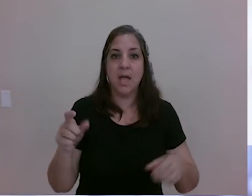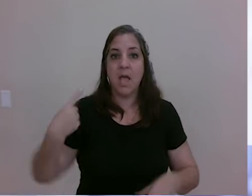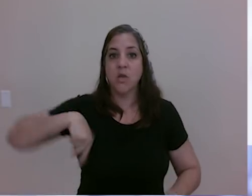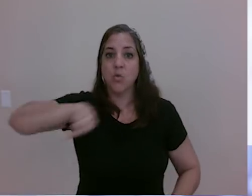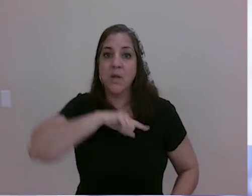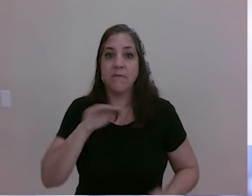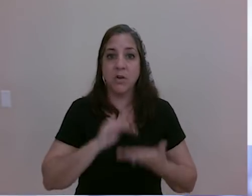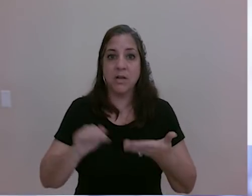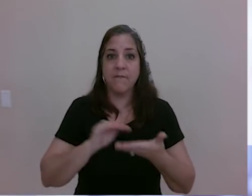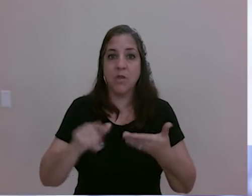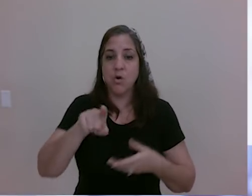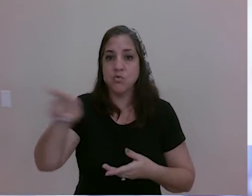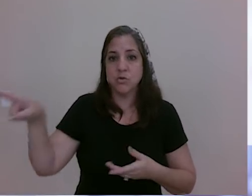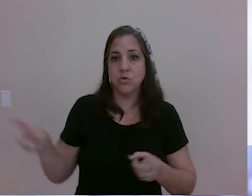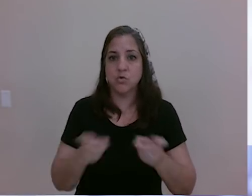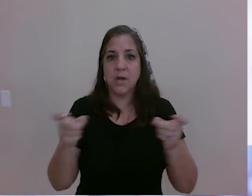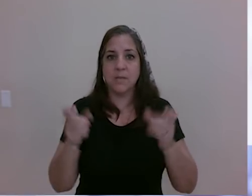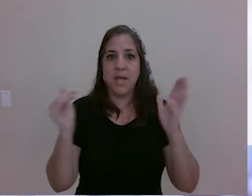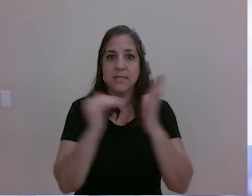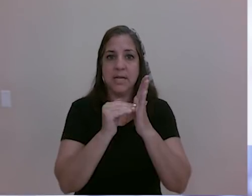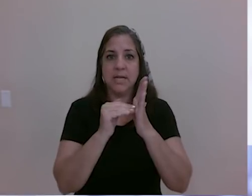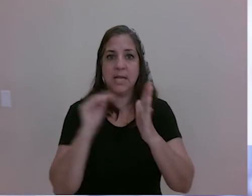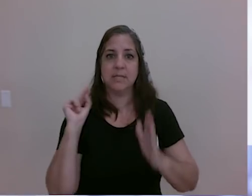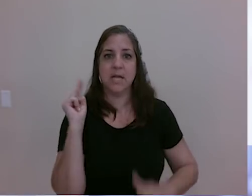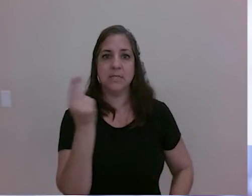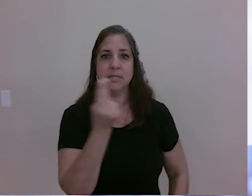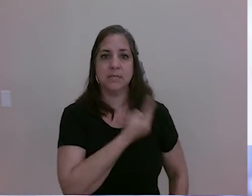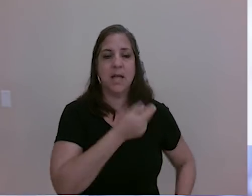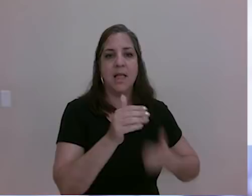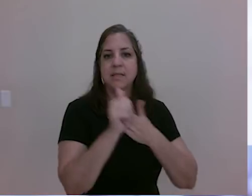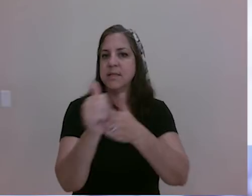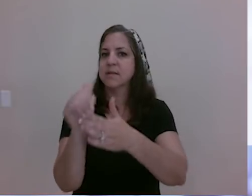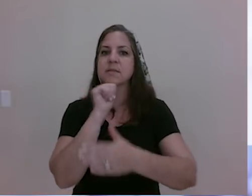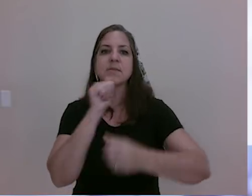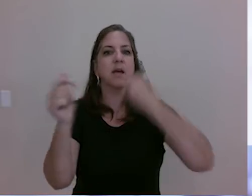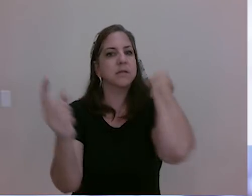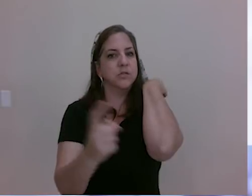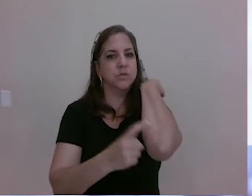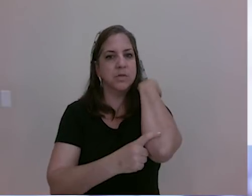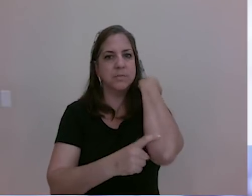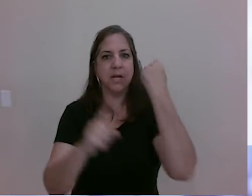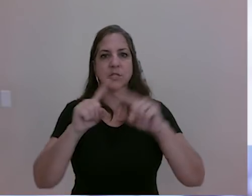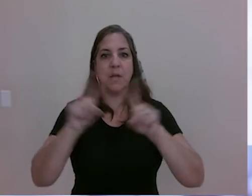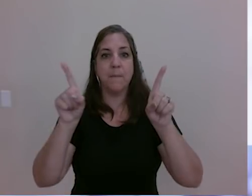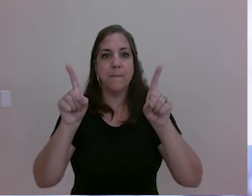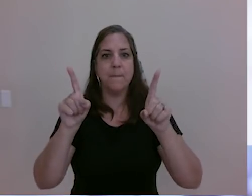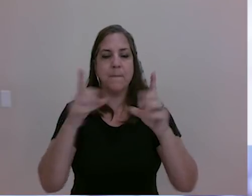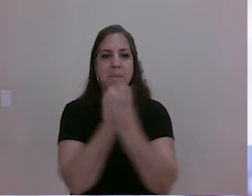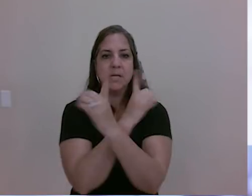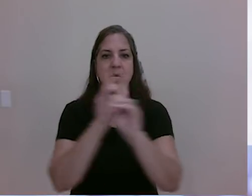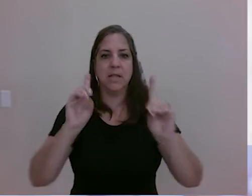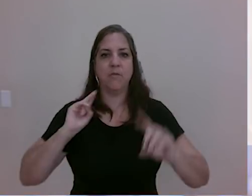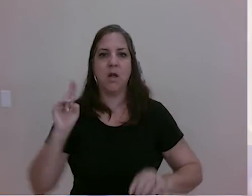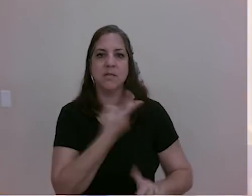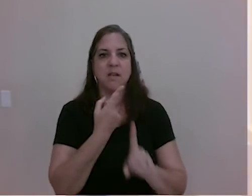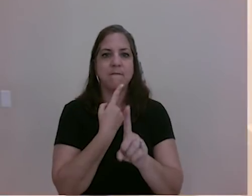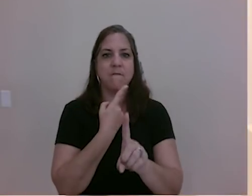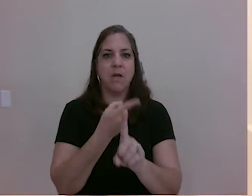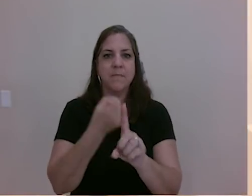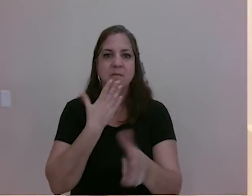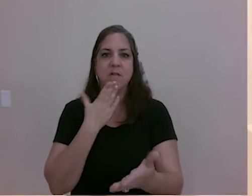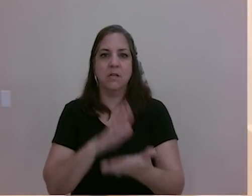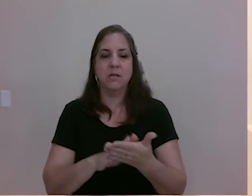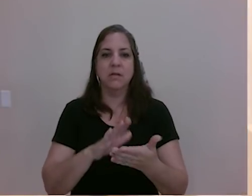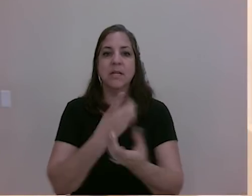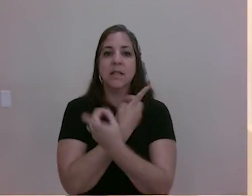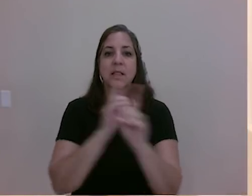forgive those who trespass against us. And lead us not into temptation, but deliver us from evil. Deliver us,